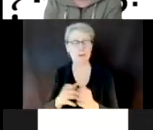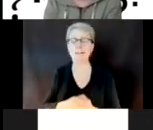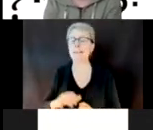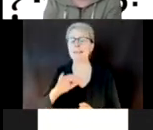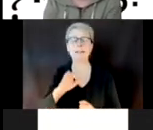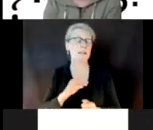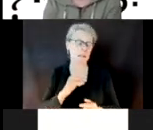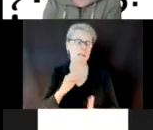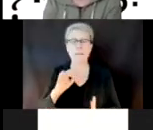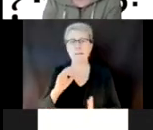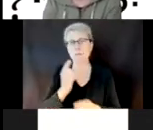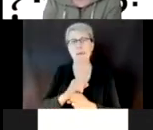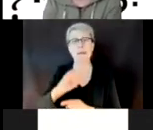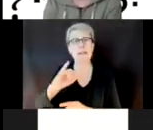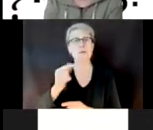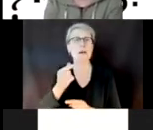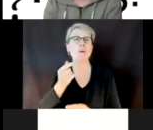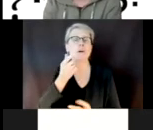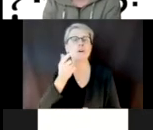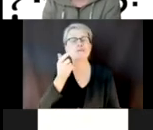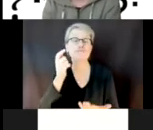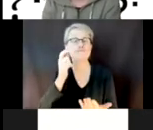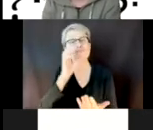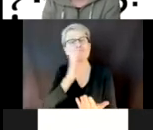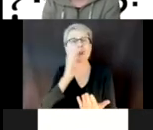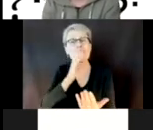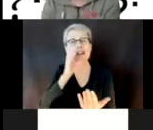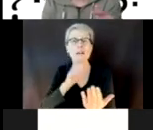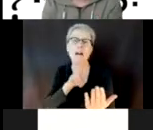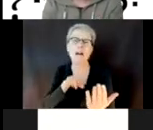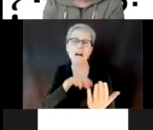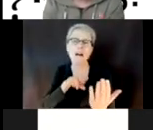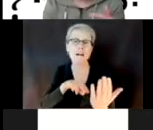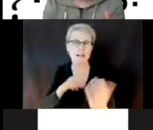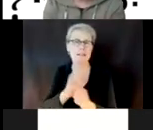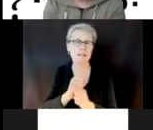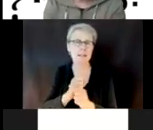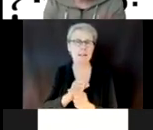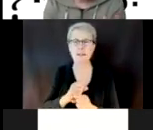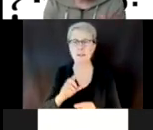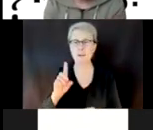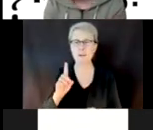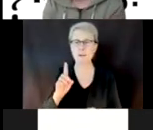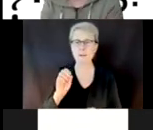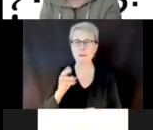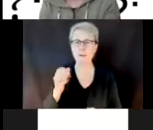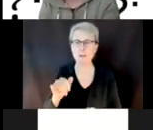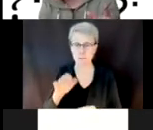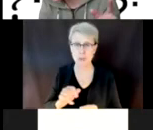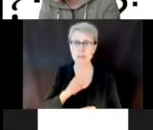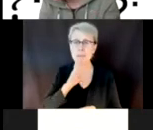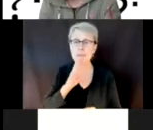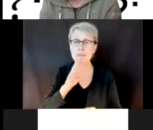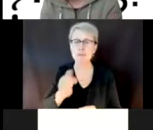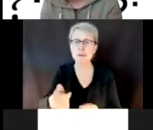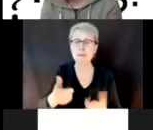buyers. They're looking like for. Well, what's happening is Dorothy is, and Dorothy, you can unmute if you want to speak for yourself, by the way.